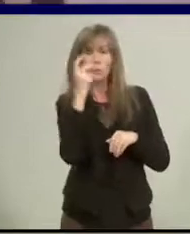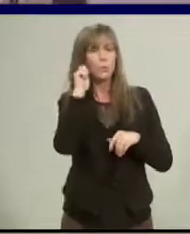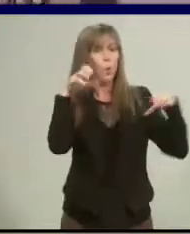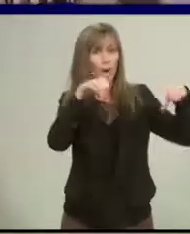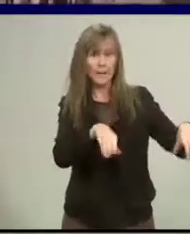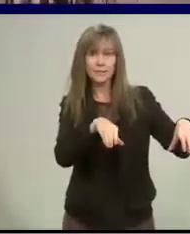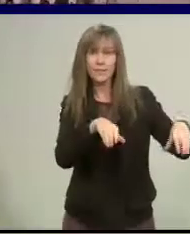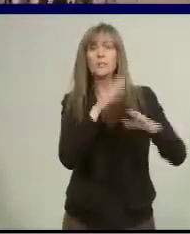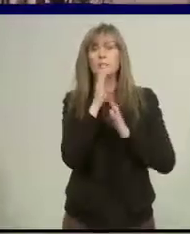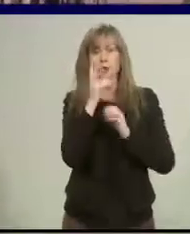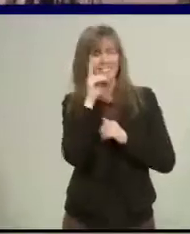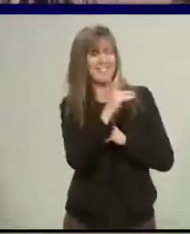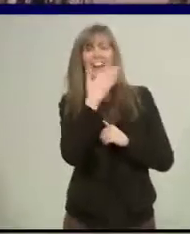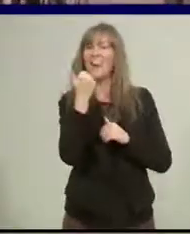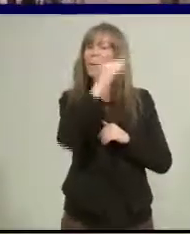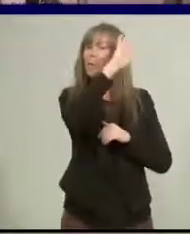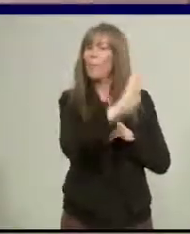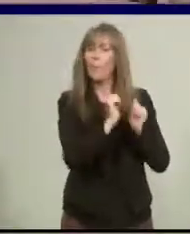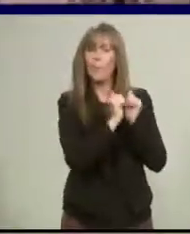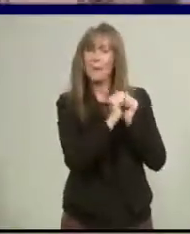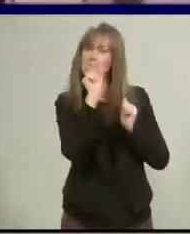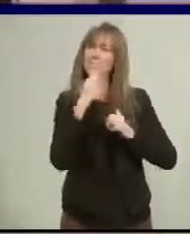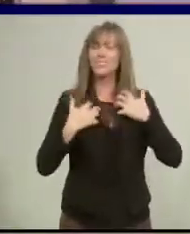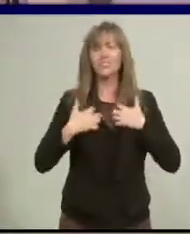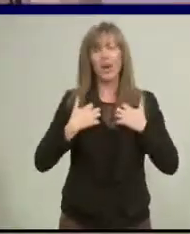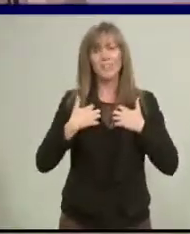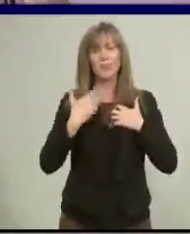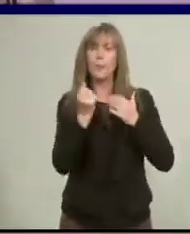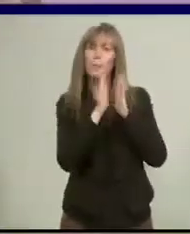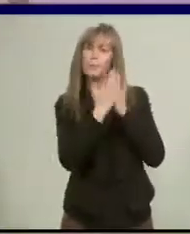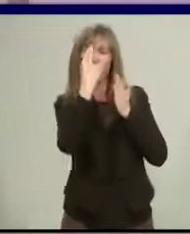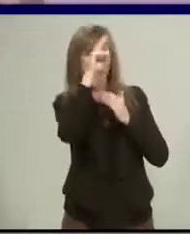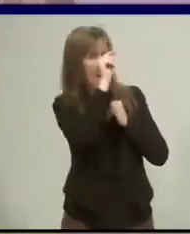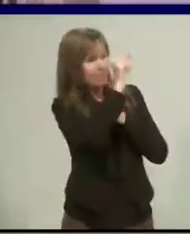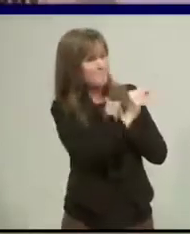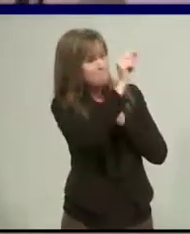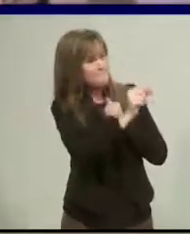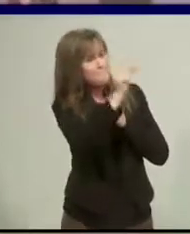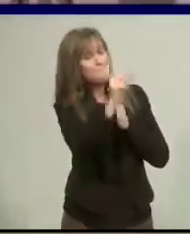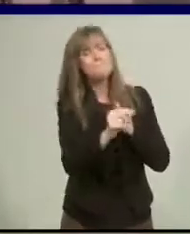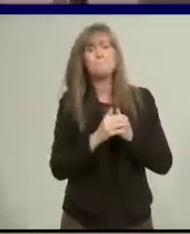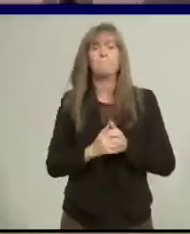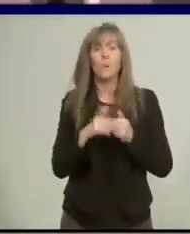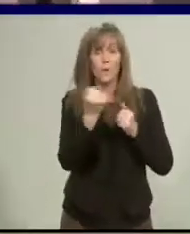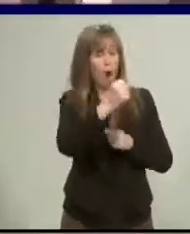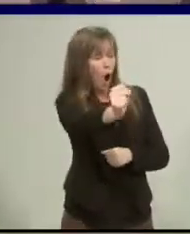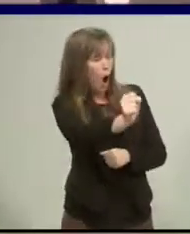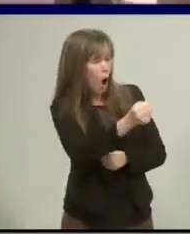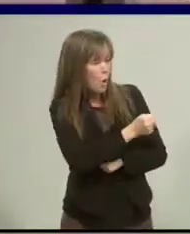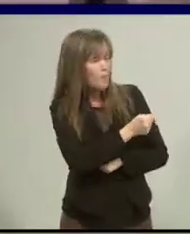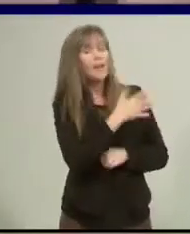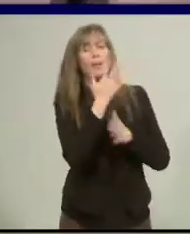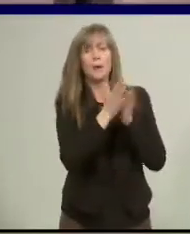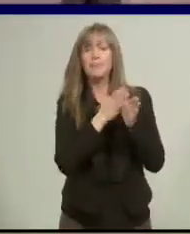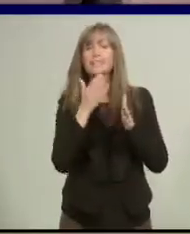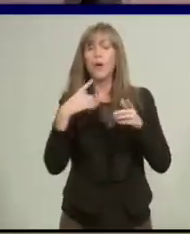up. And as you can see, lovely wallpaper there. That's a little exciting with some of the book titles on there. And as you open that up, then we can